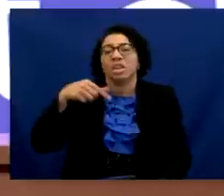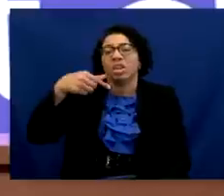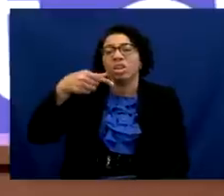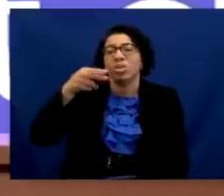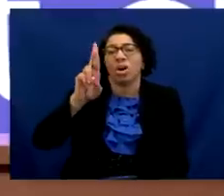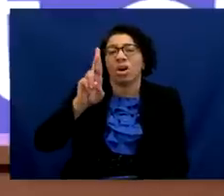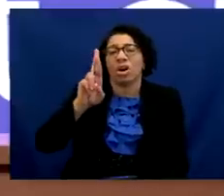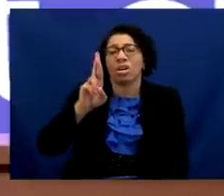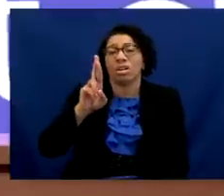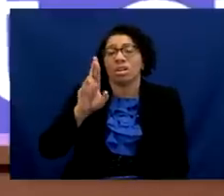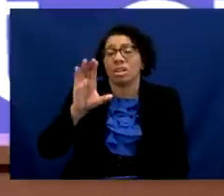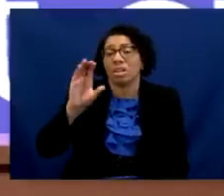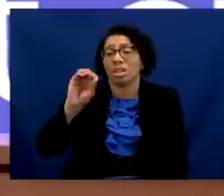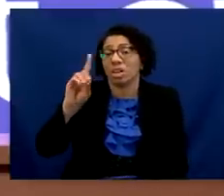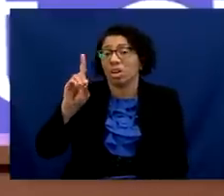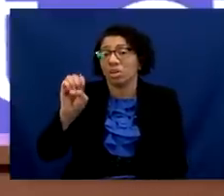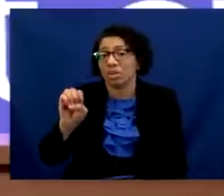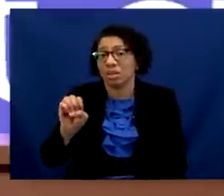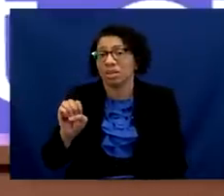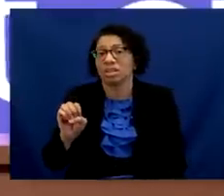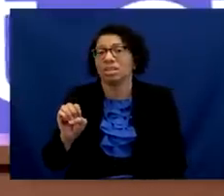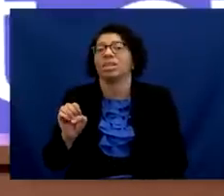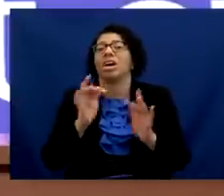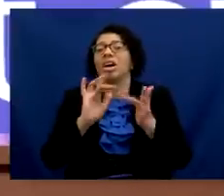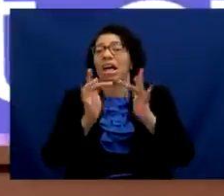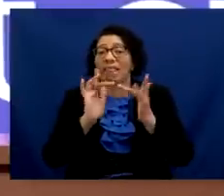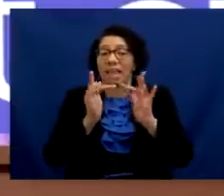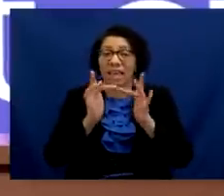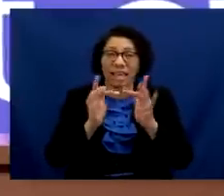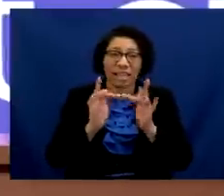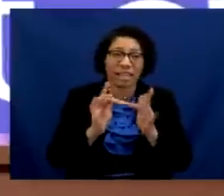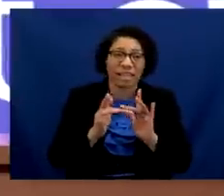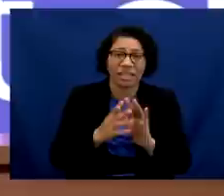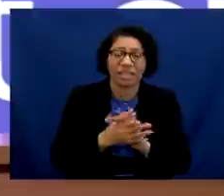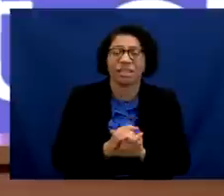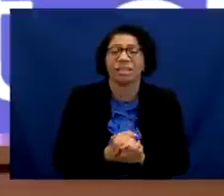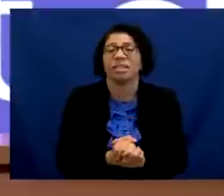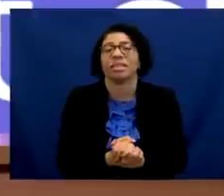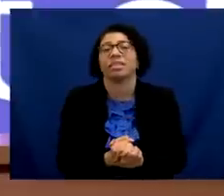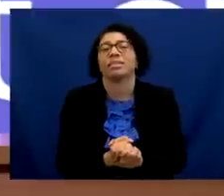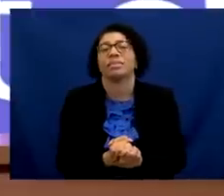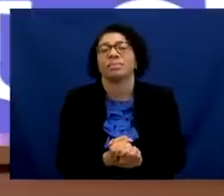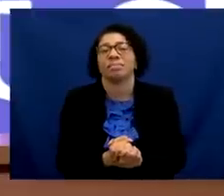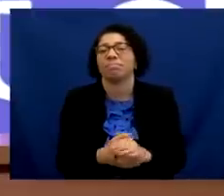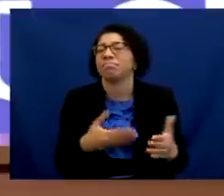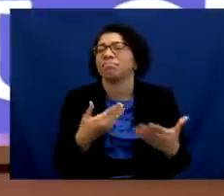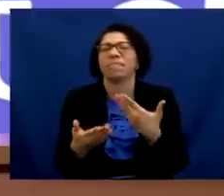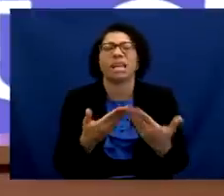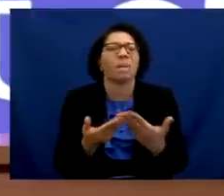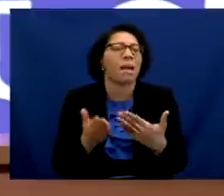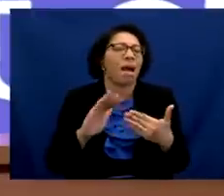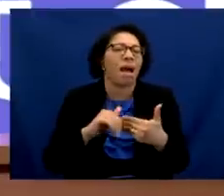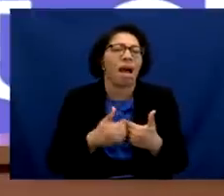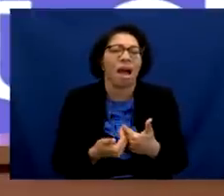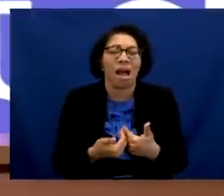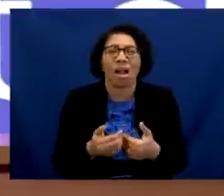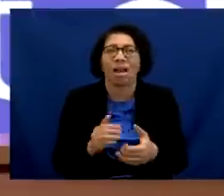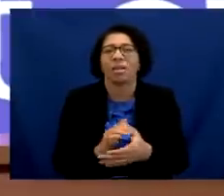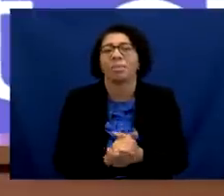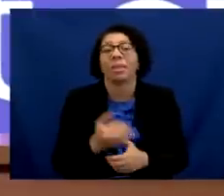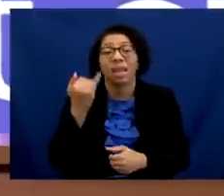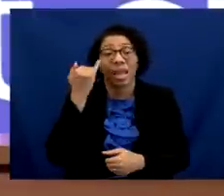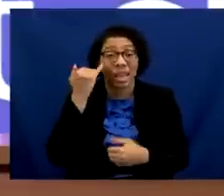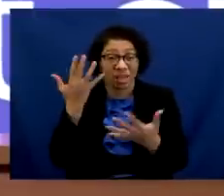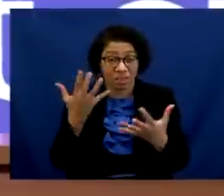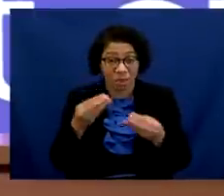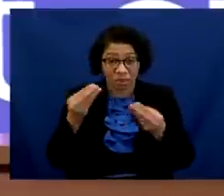if you give through the website, let's give unto the Lord after we shall have prayed. If you want to give your gifts by hand, of